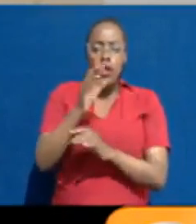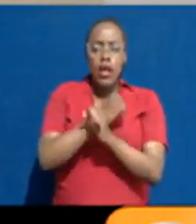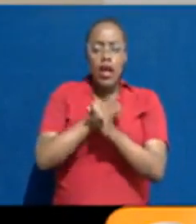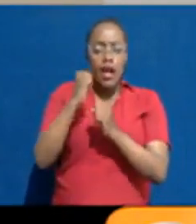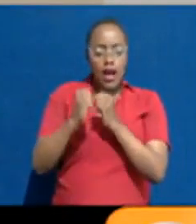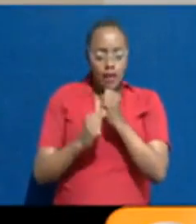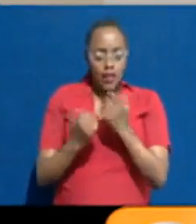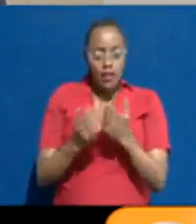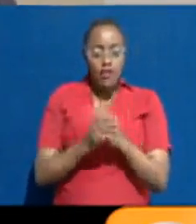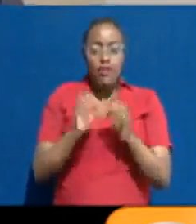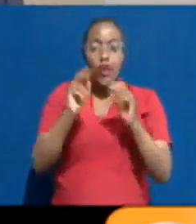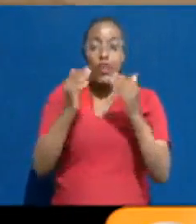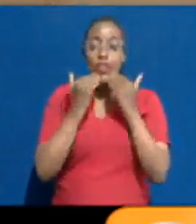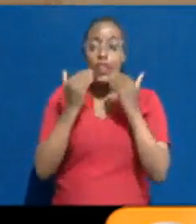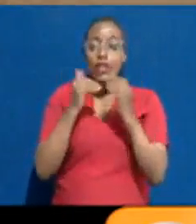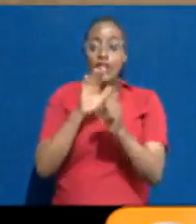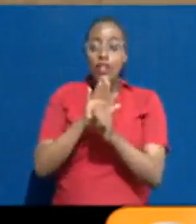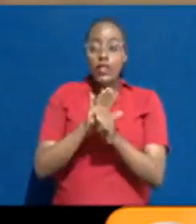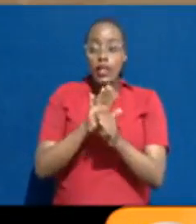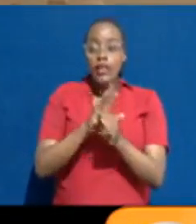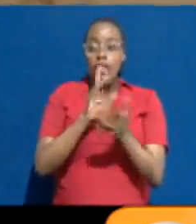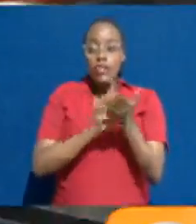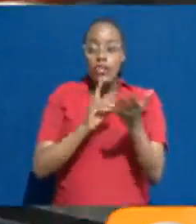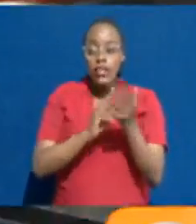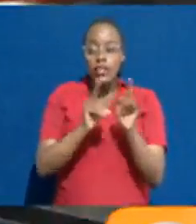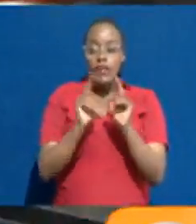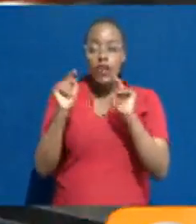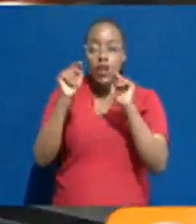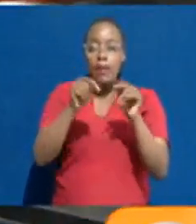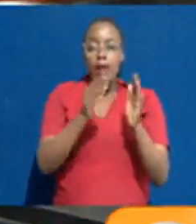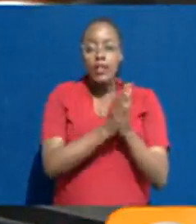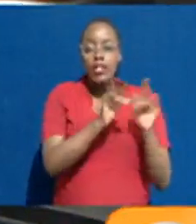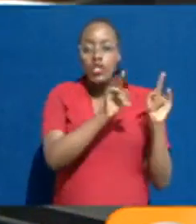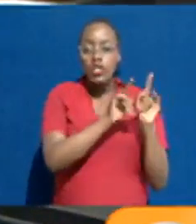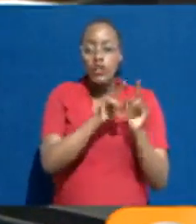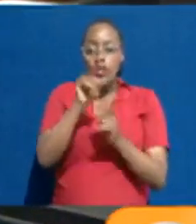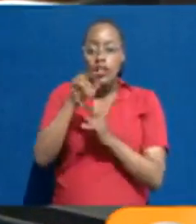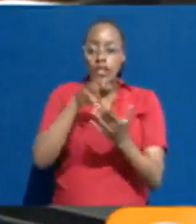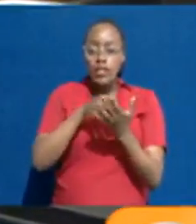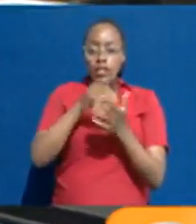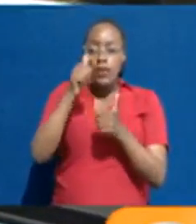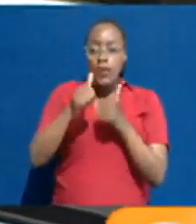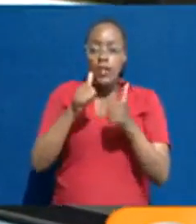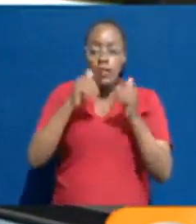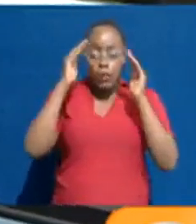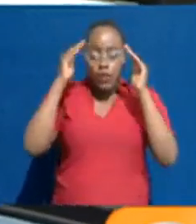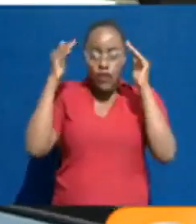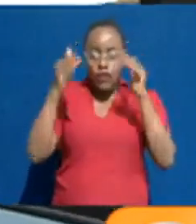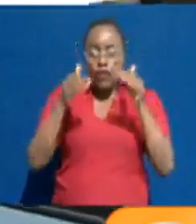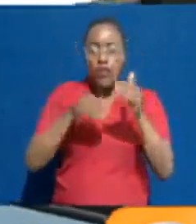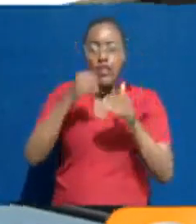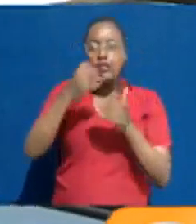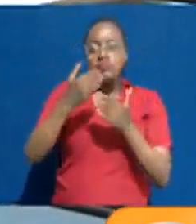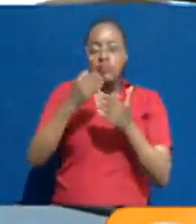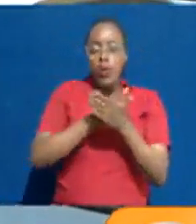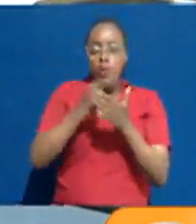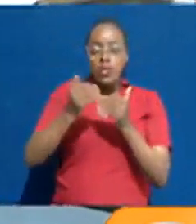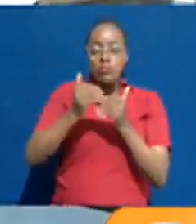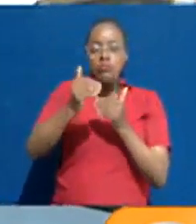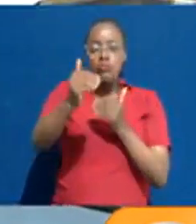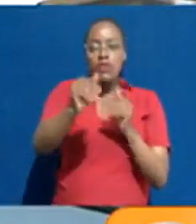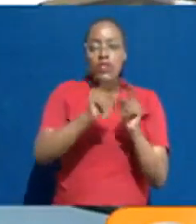least something. All right. Thank you so much, Dr. Ayabei, for coming in. And of course, this is a situation that we'll be looking at in the coming weeks as the